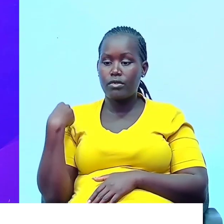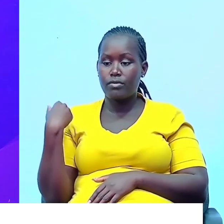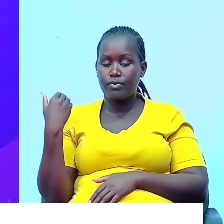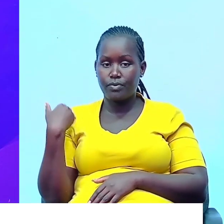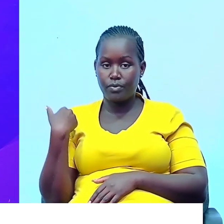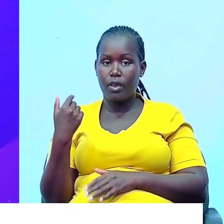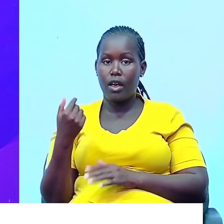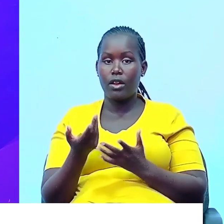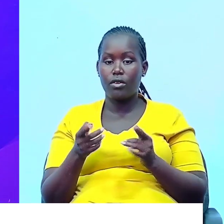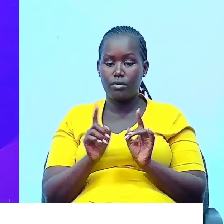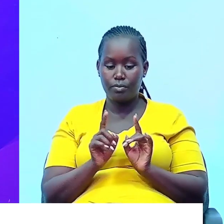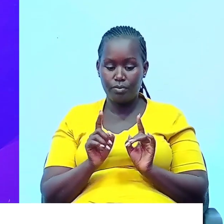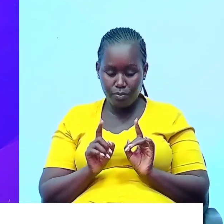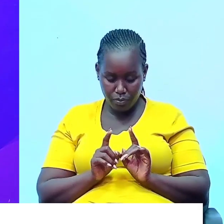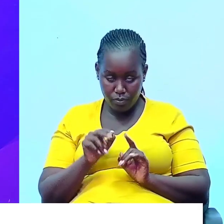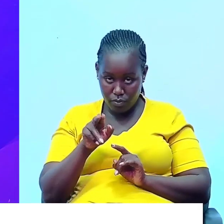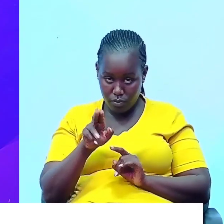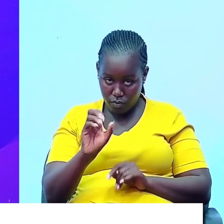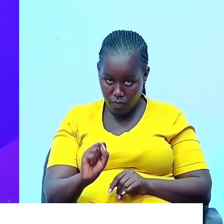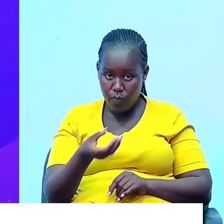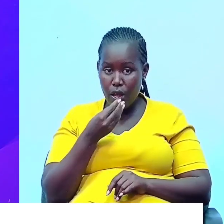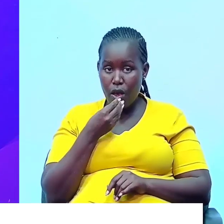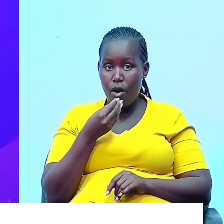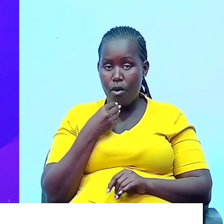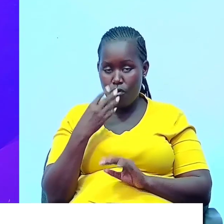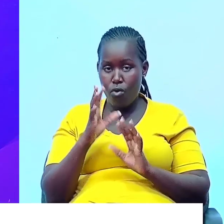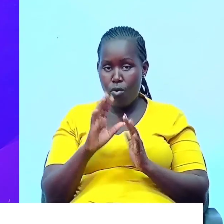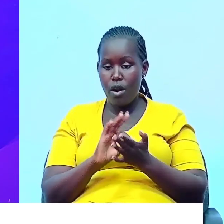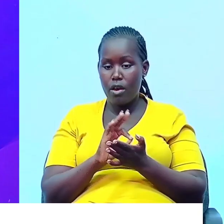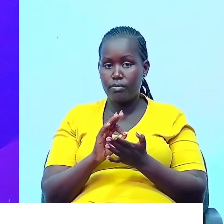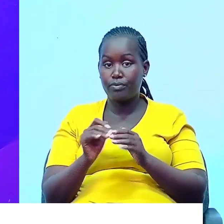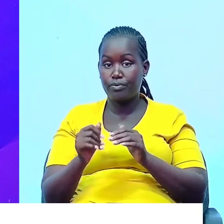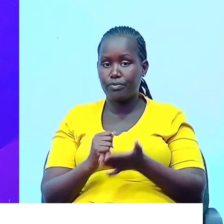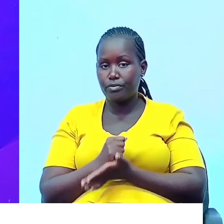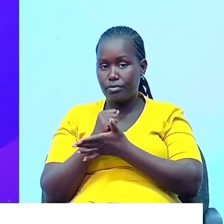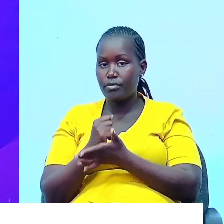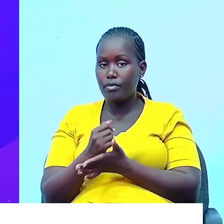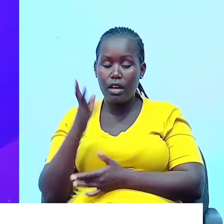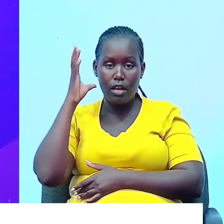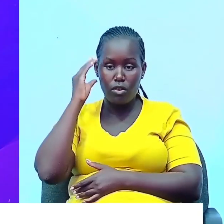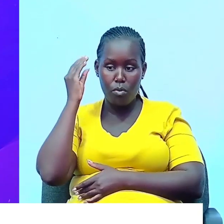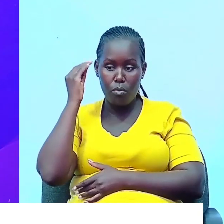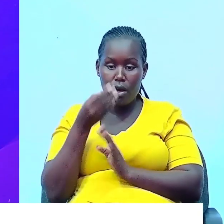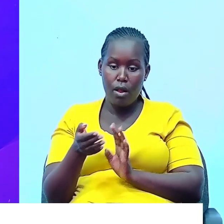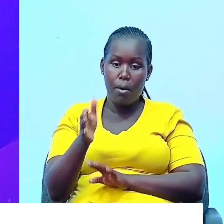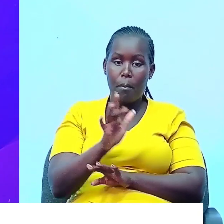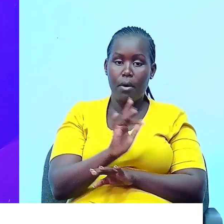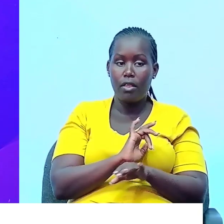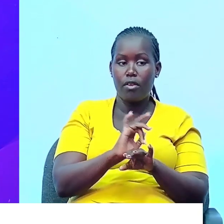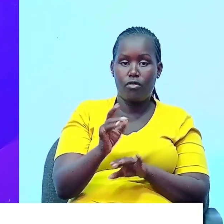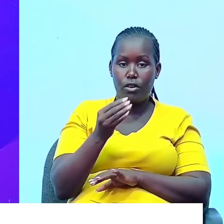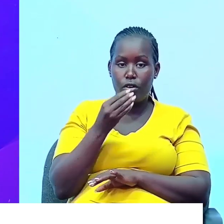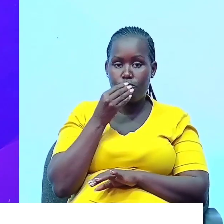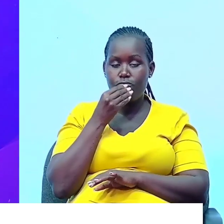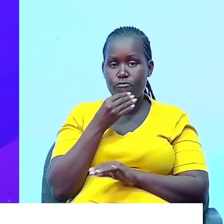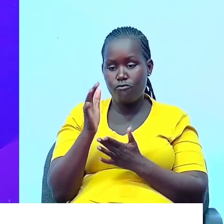and seizure of U.S. food-funded aid. Somalia returned the affected food supplies to